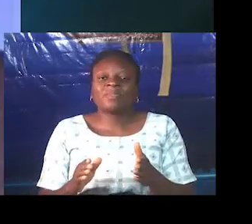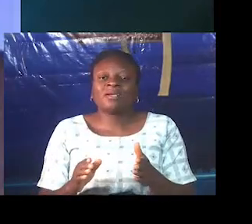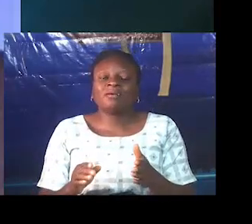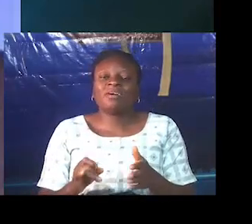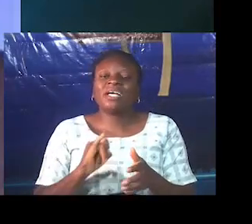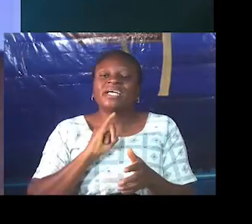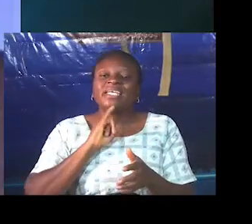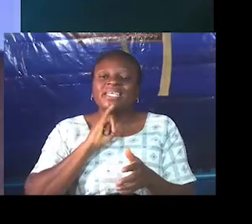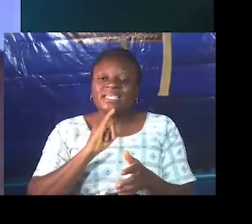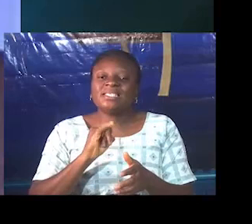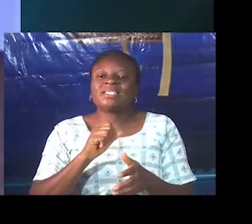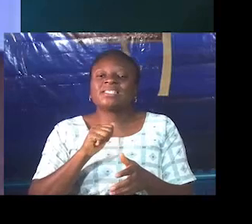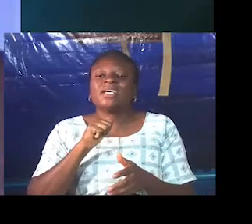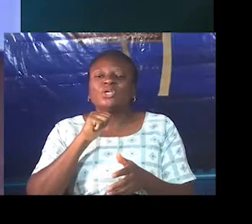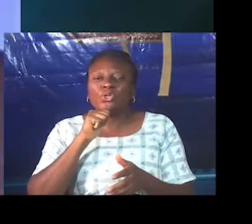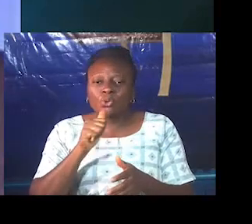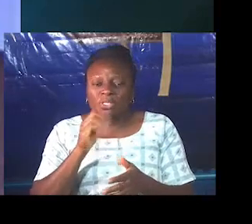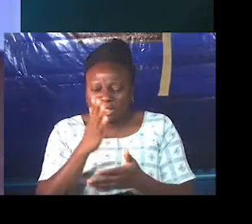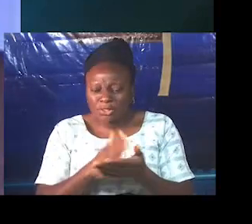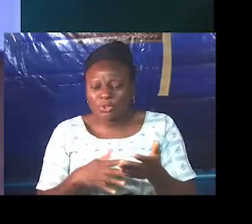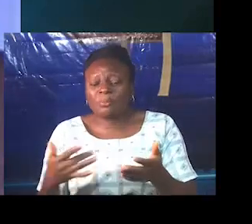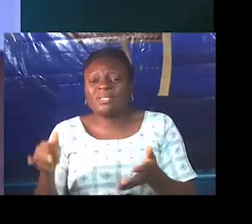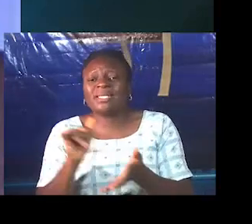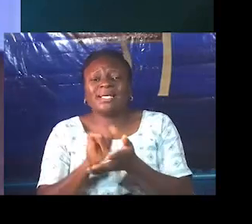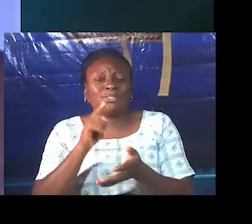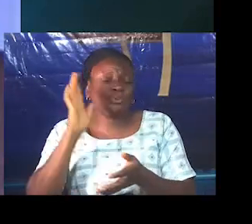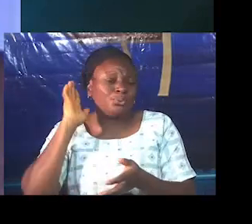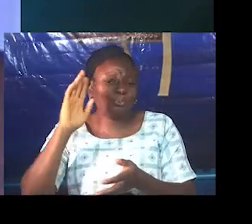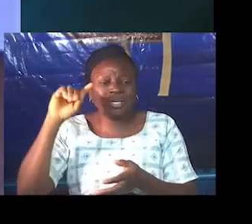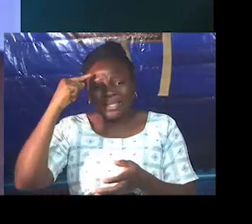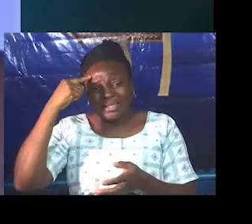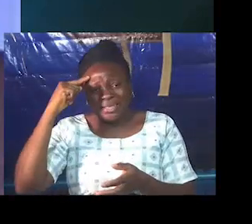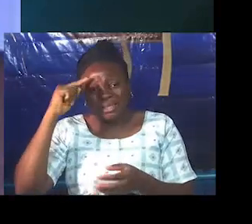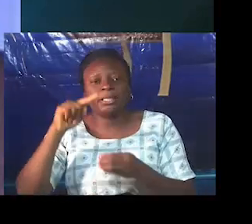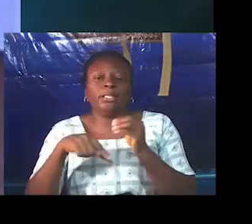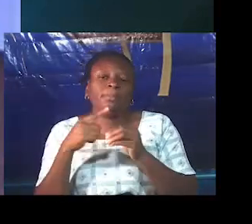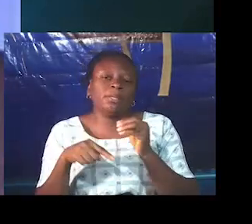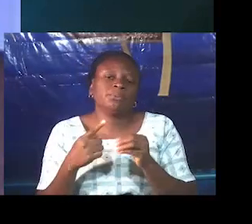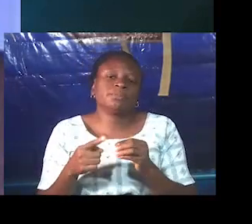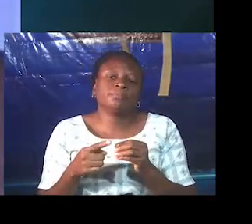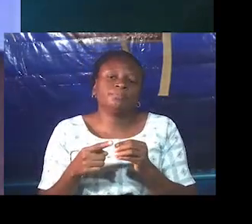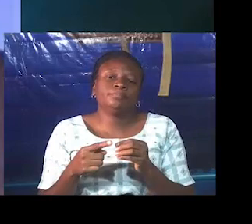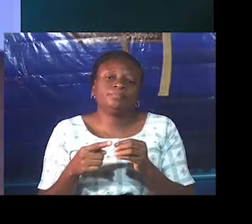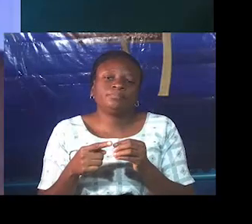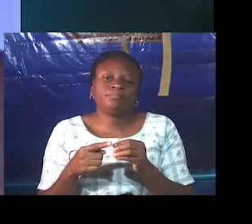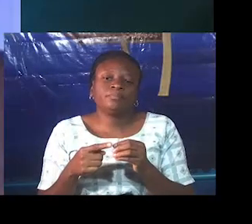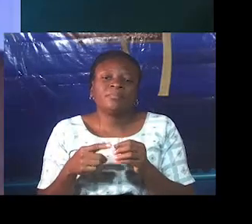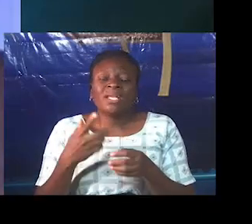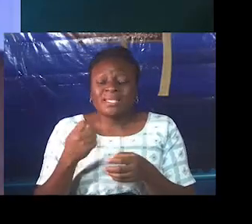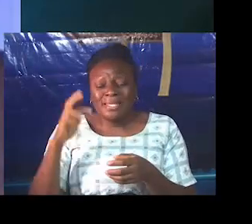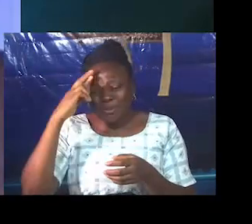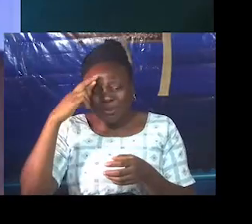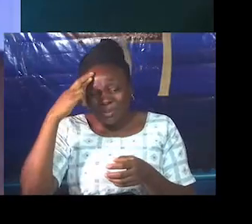may approach you in 1 week. You have no business even considering them. The reason is because they are